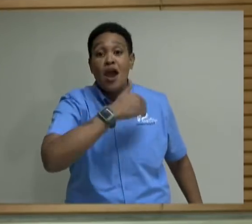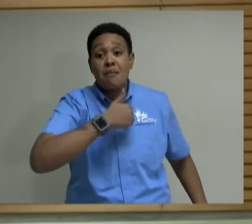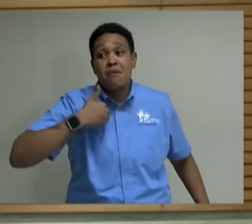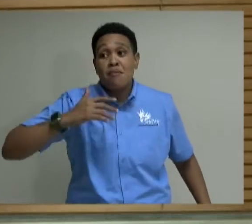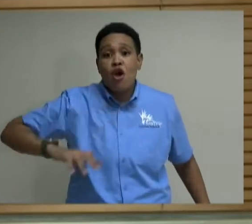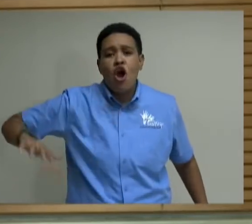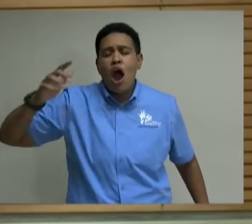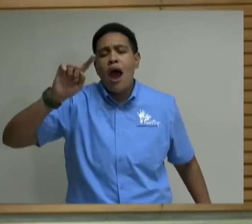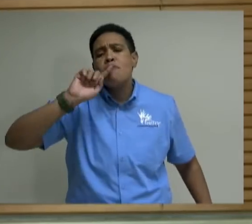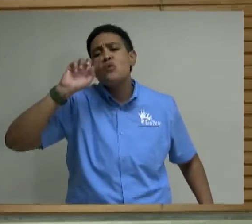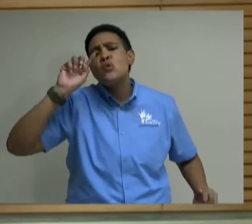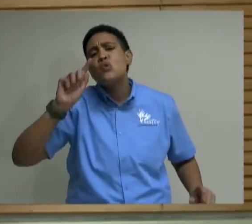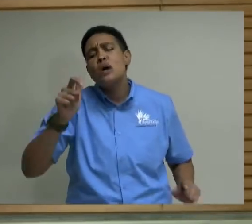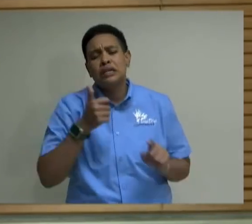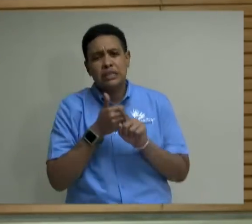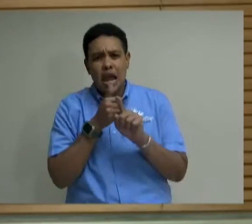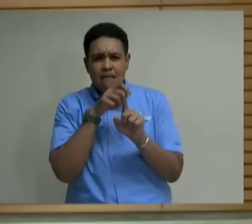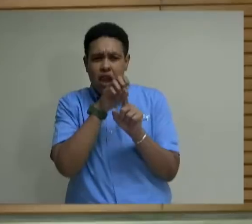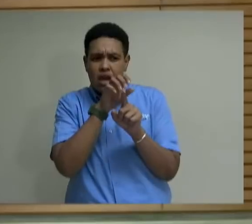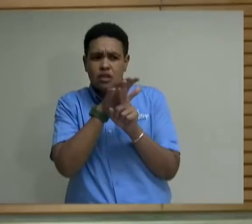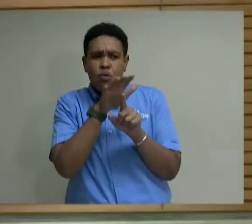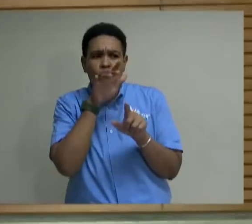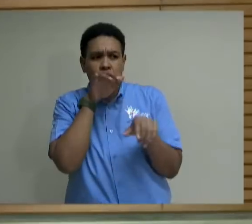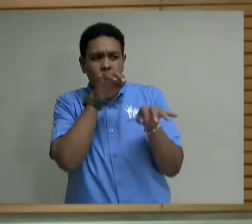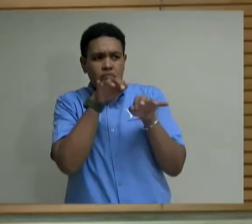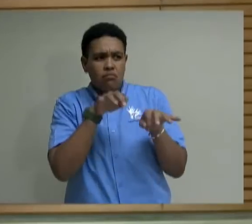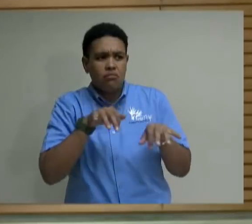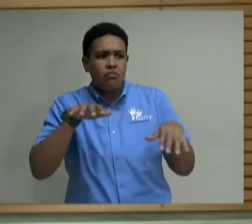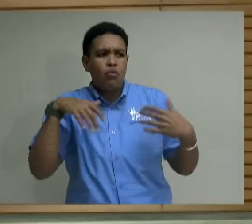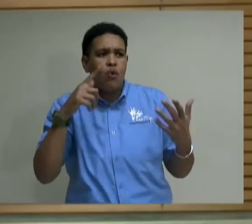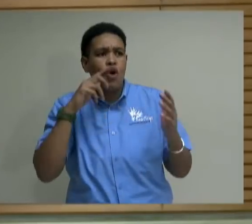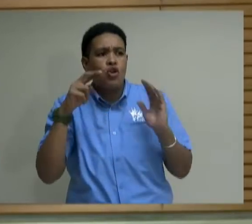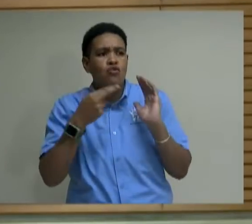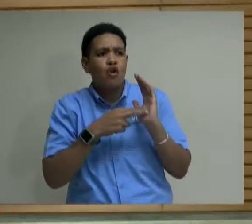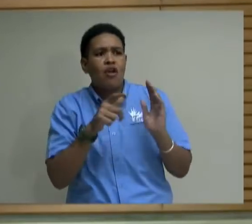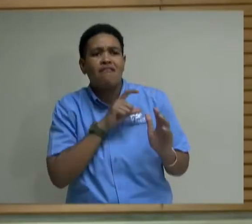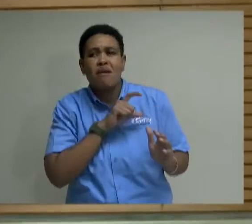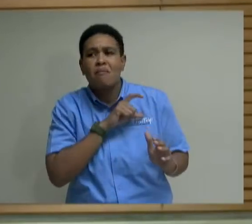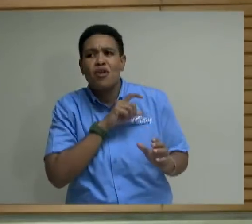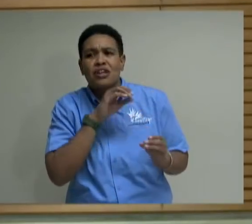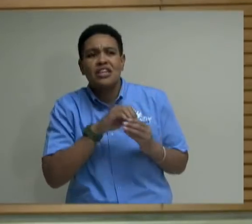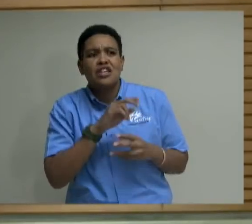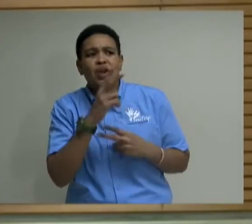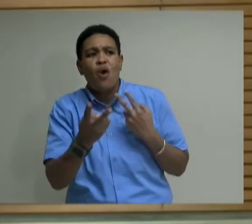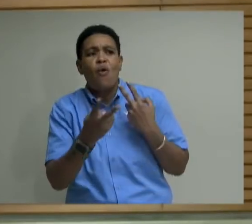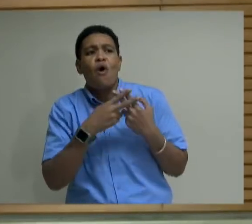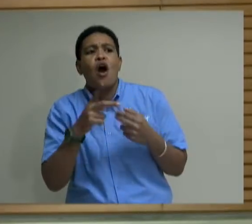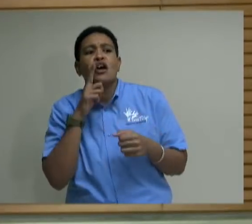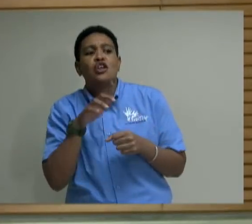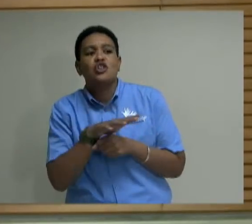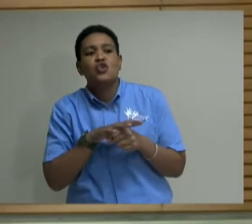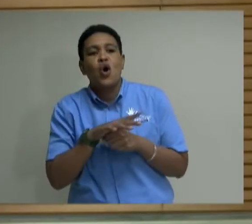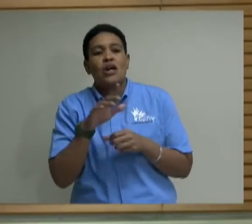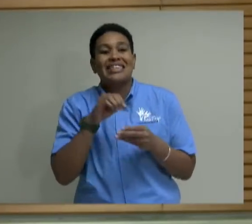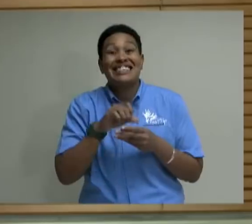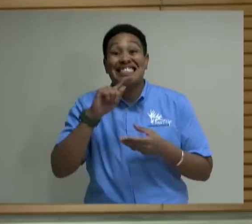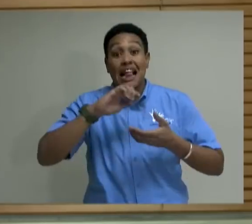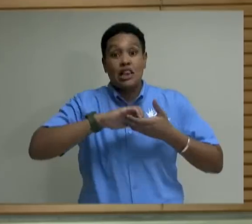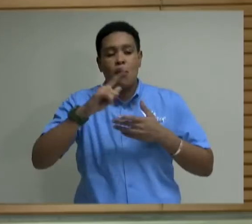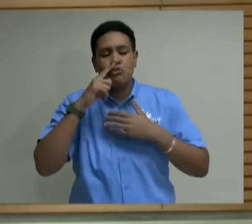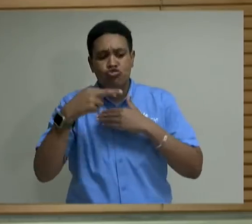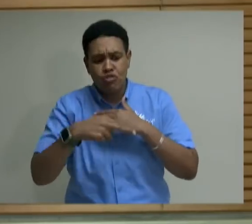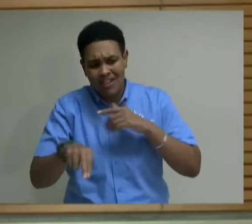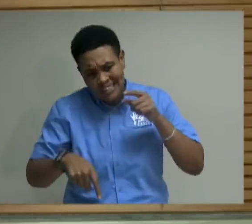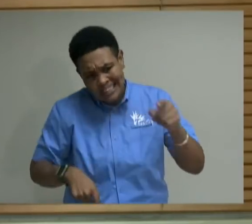members. Just a quick expose of the role of the police in a quarantine zone, with St. Thomas being the